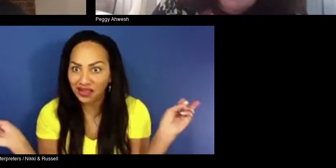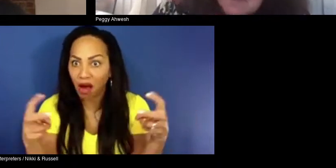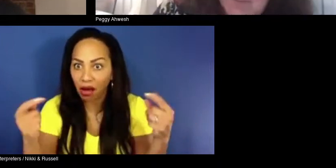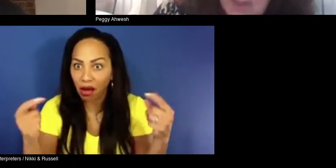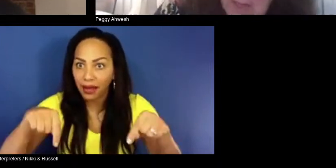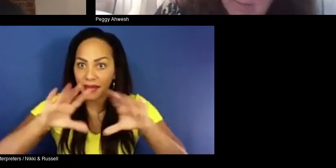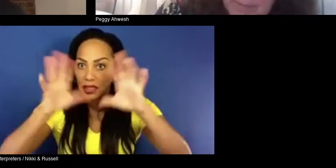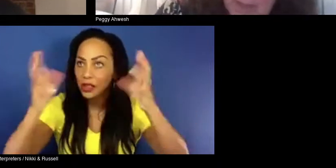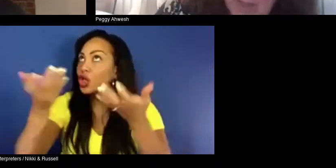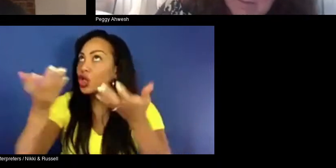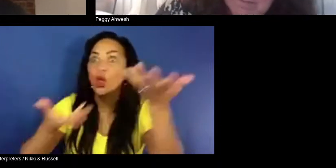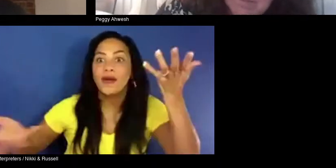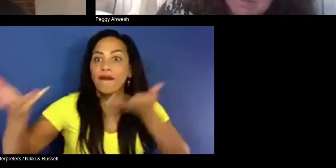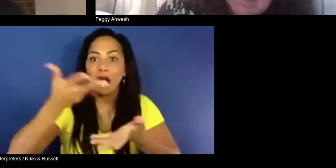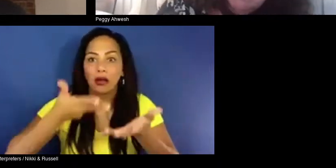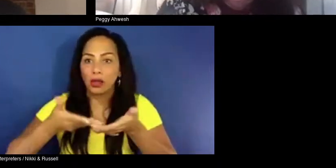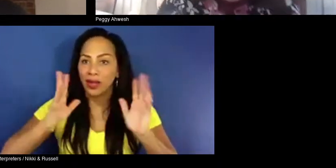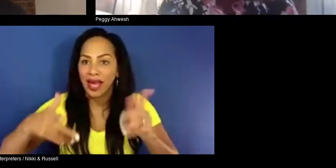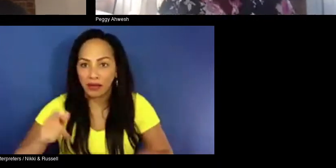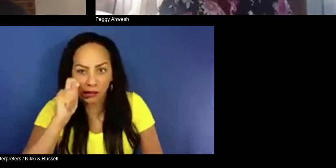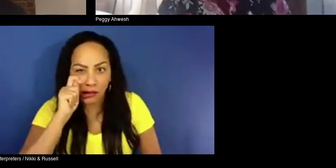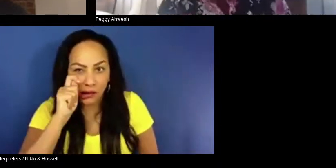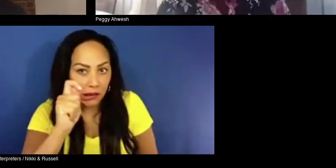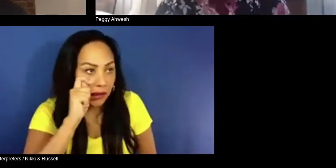it. Yeah. Yeah.